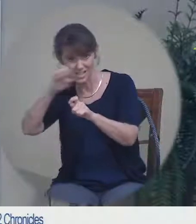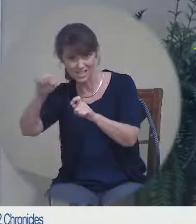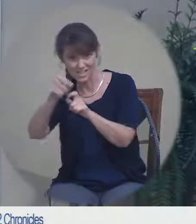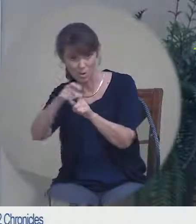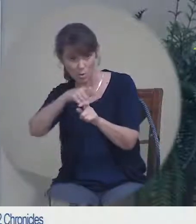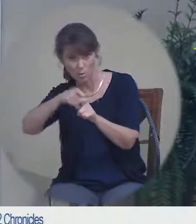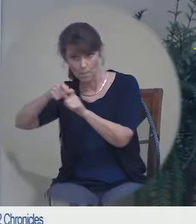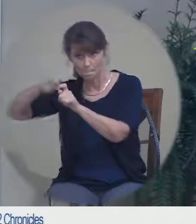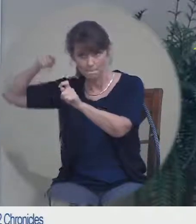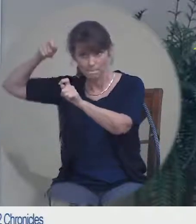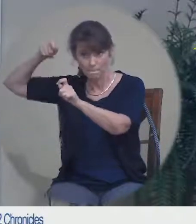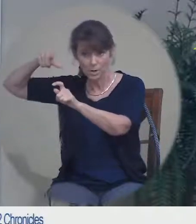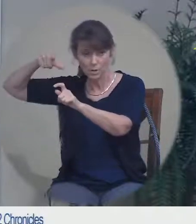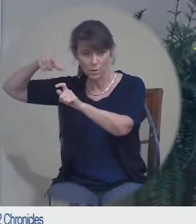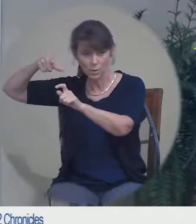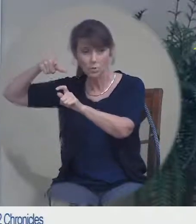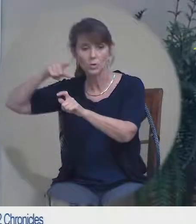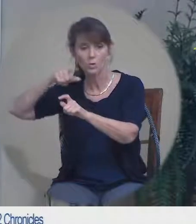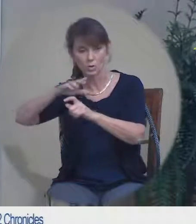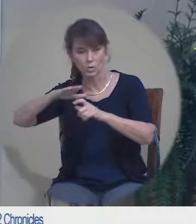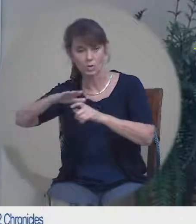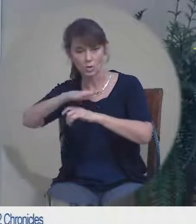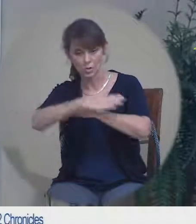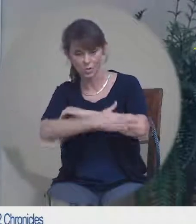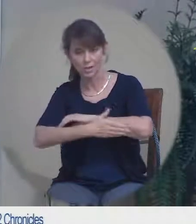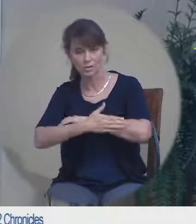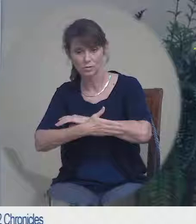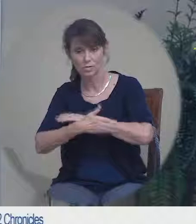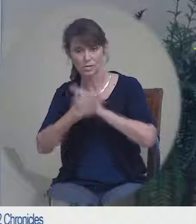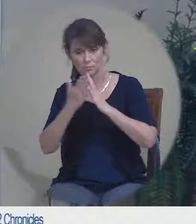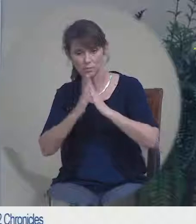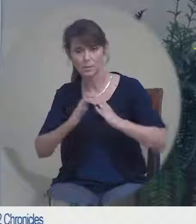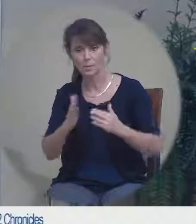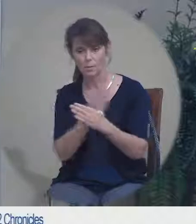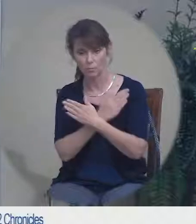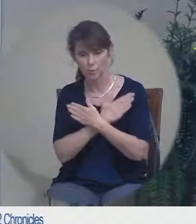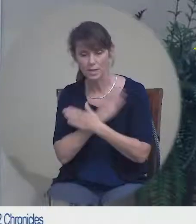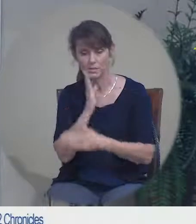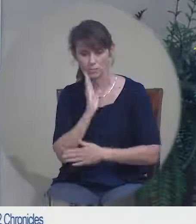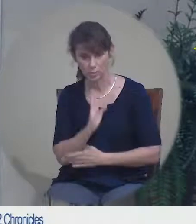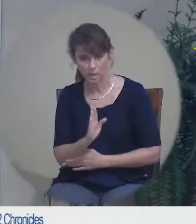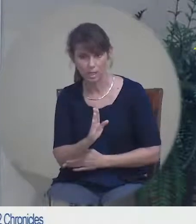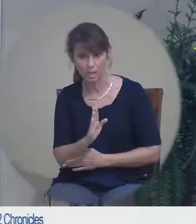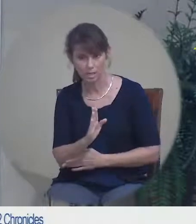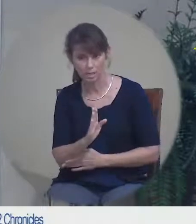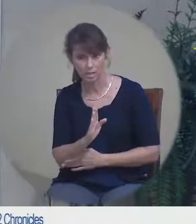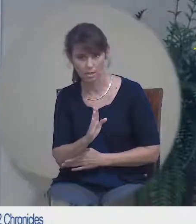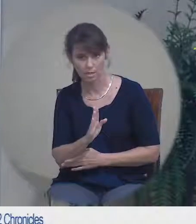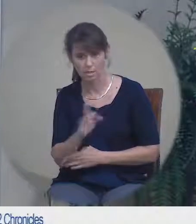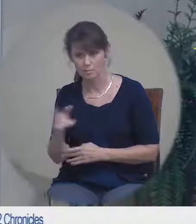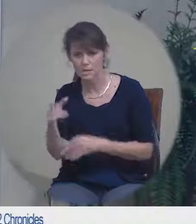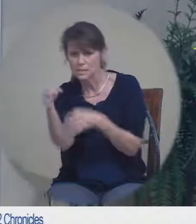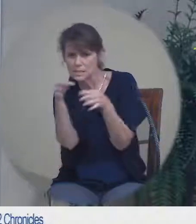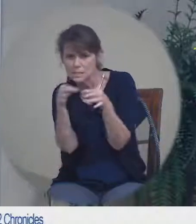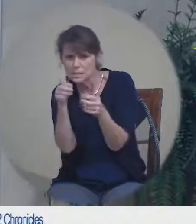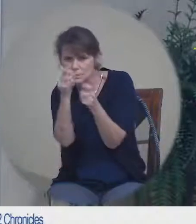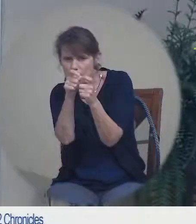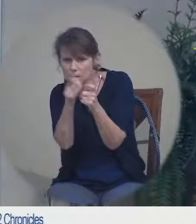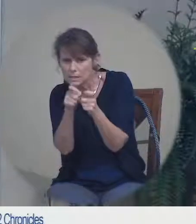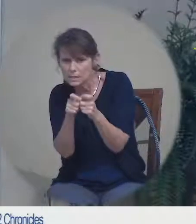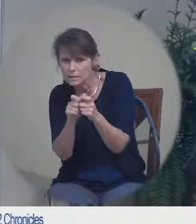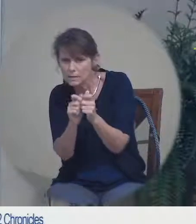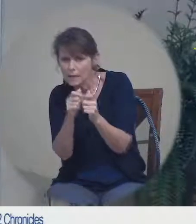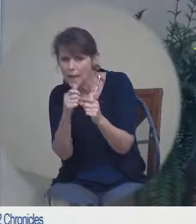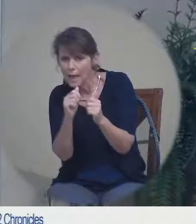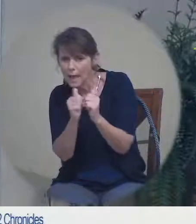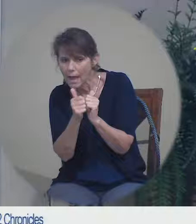But I want us to pay particular attention how he instructs him to shoot. Look at verse 16. It said, "Then he said to the